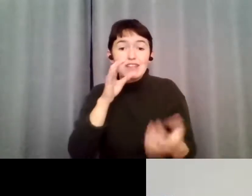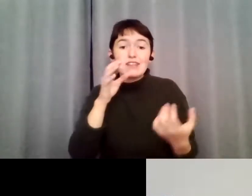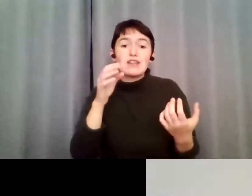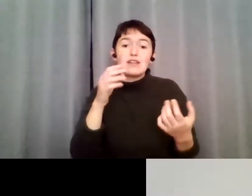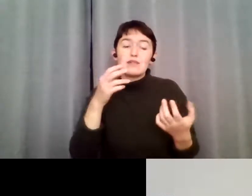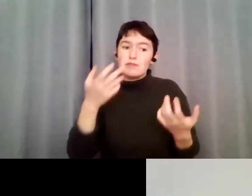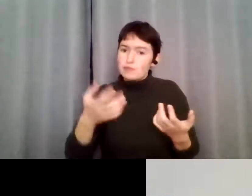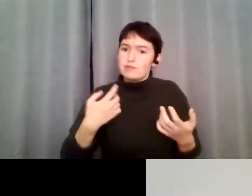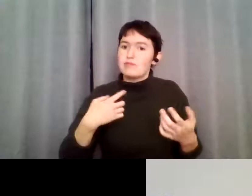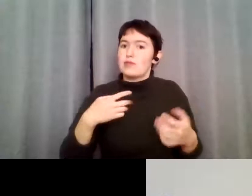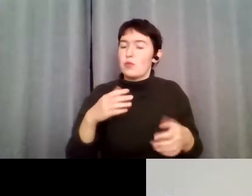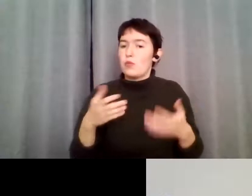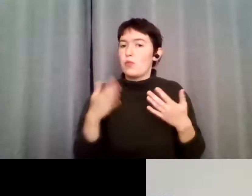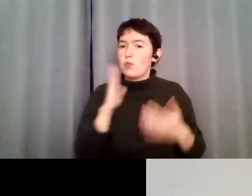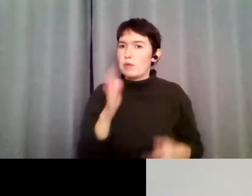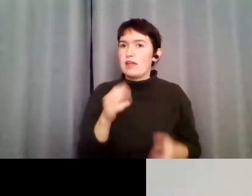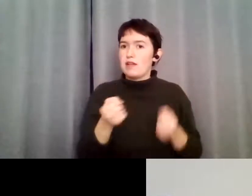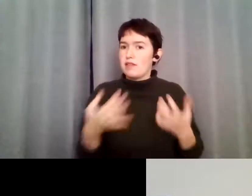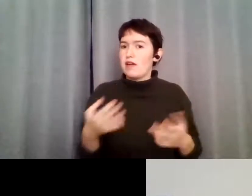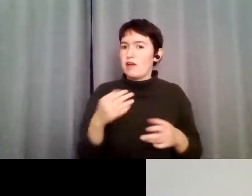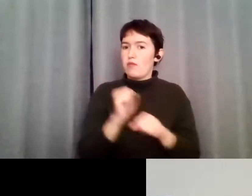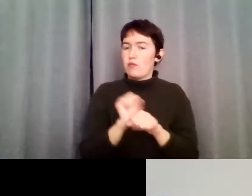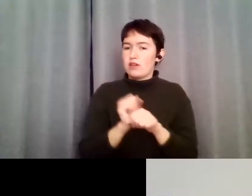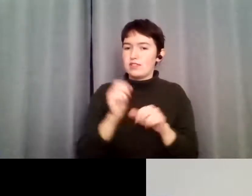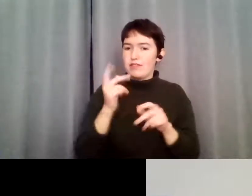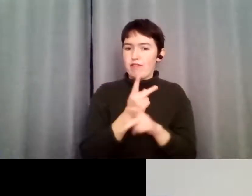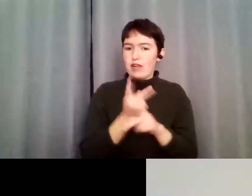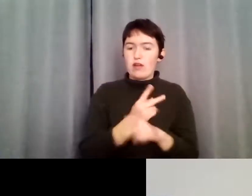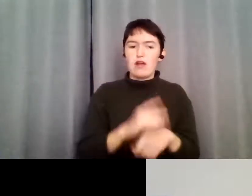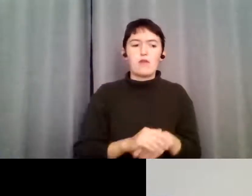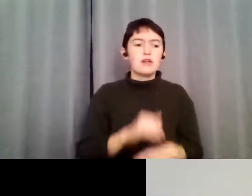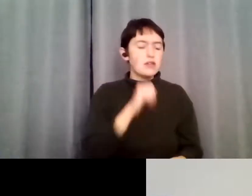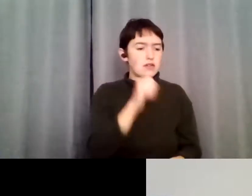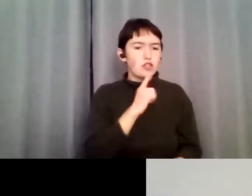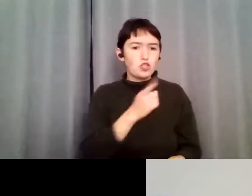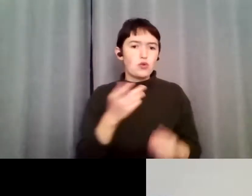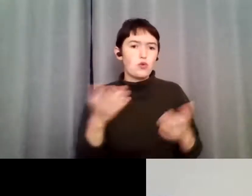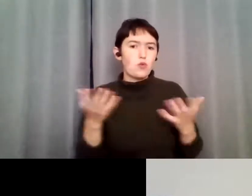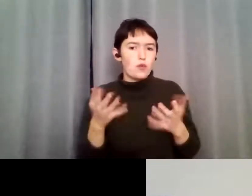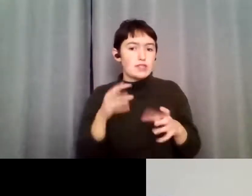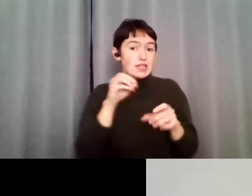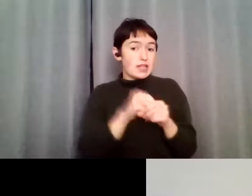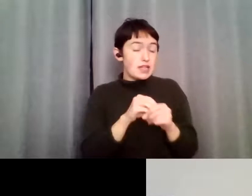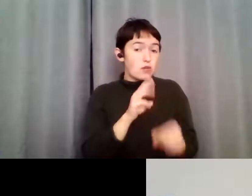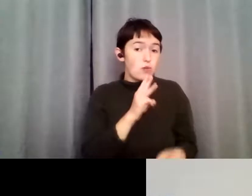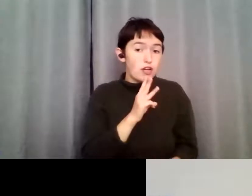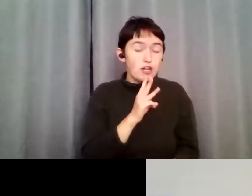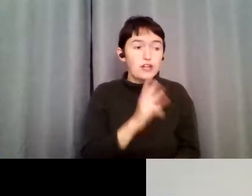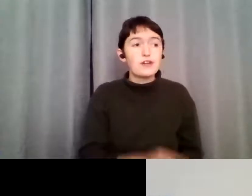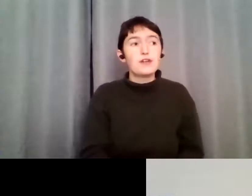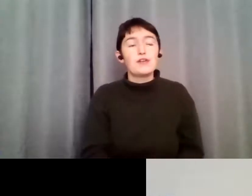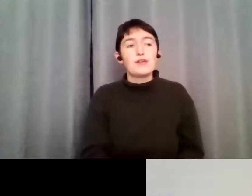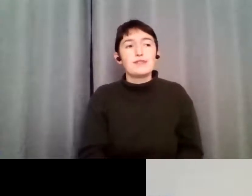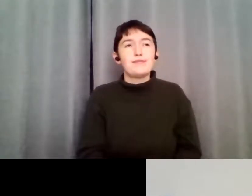entirely sure is what else is there in the water. And based on